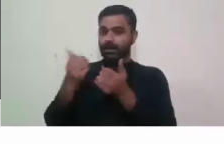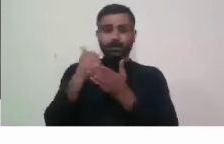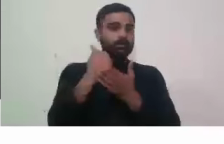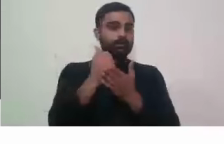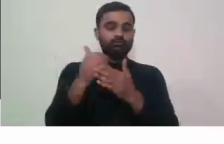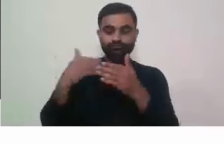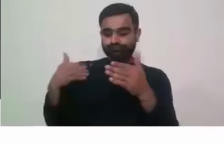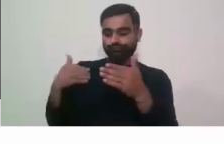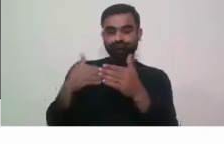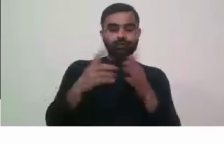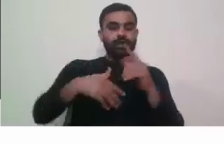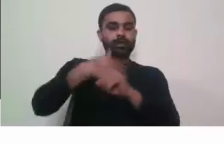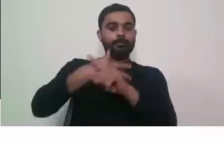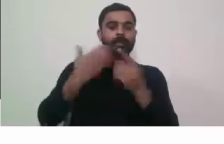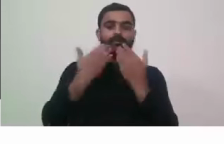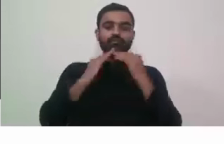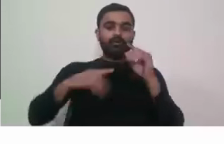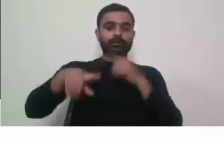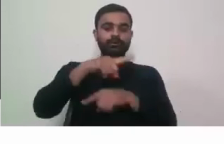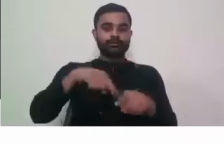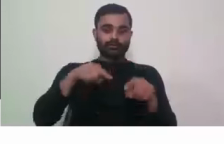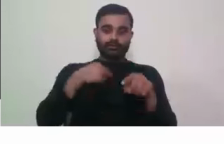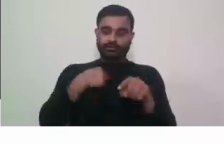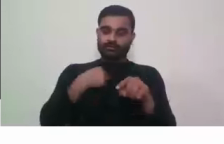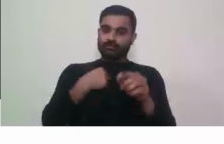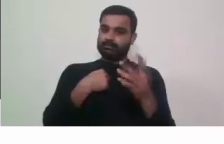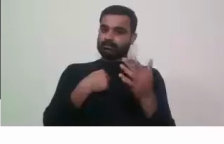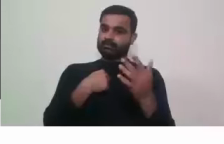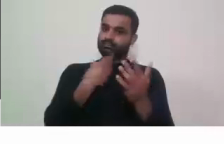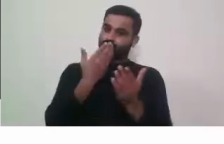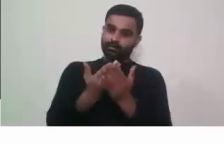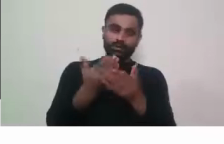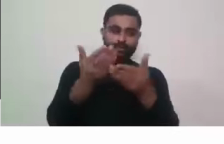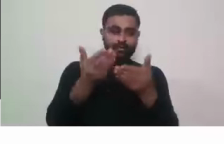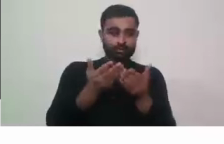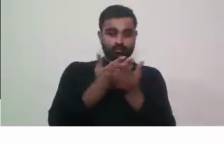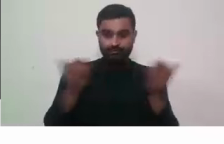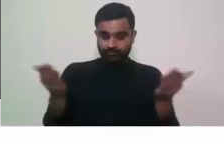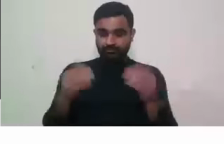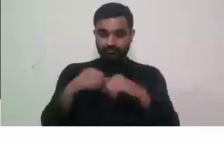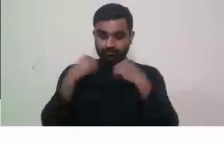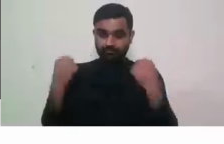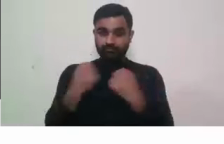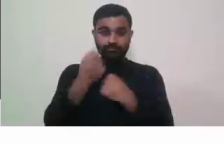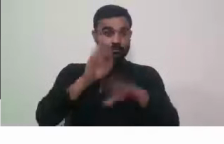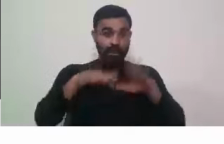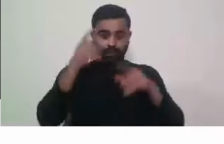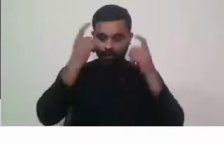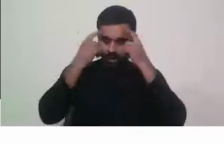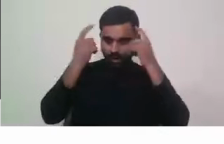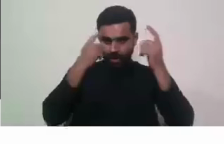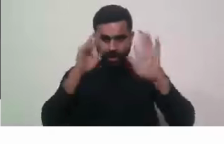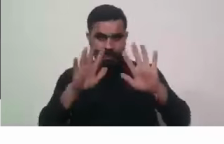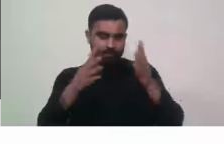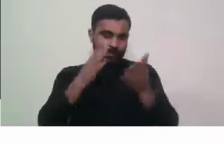leveraging the multilingual background of the students. Now I would like to invite you to share the activities you have in your mind, maybe